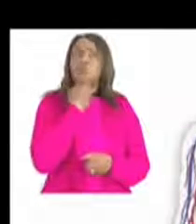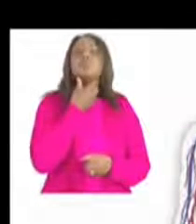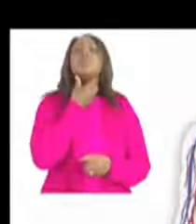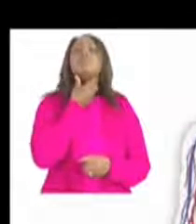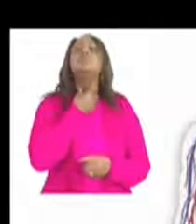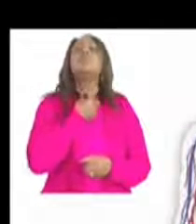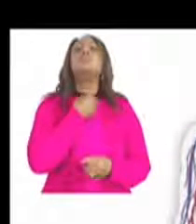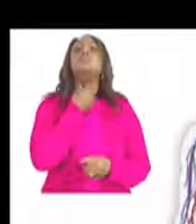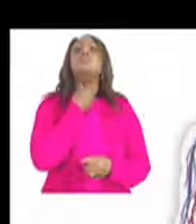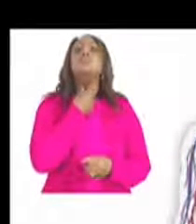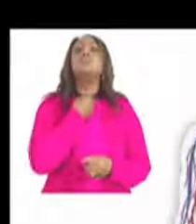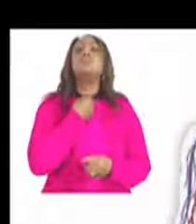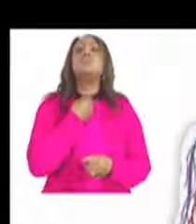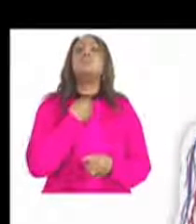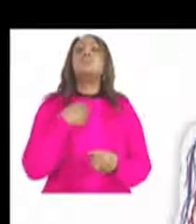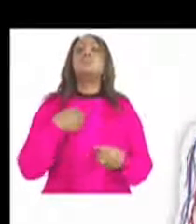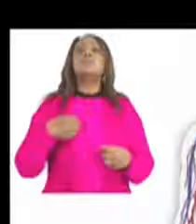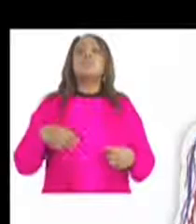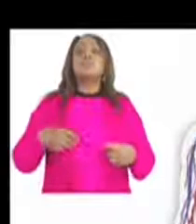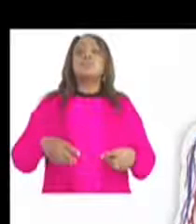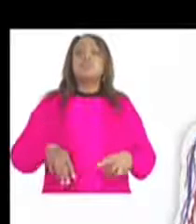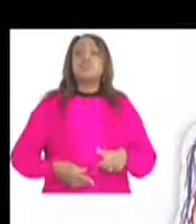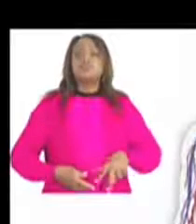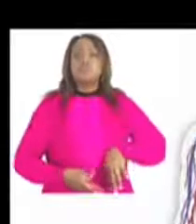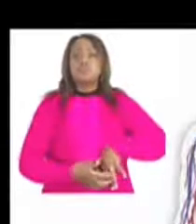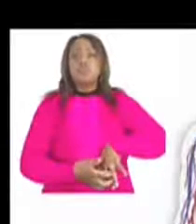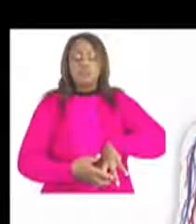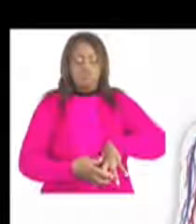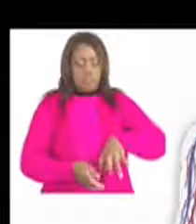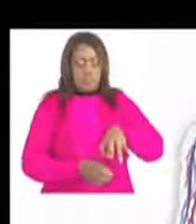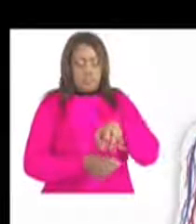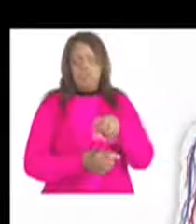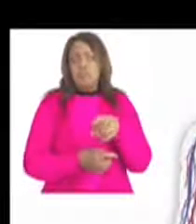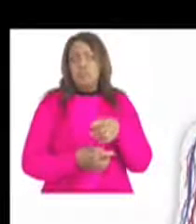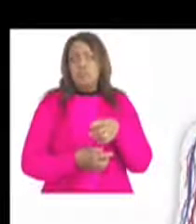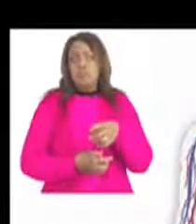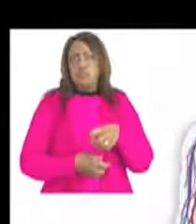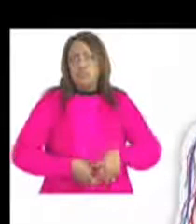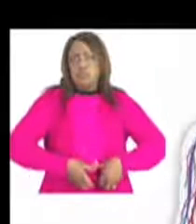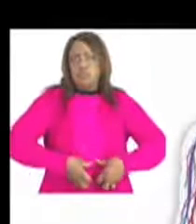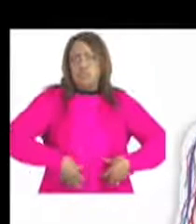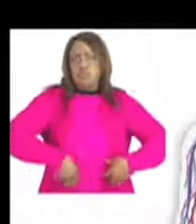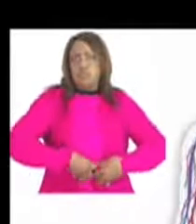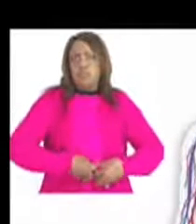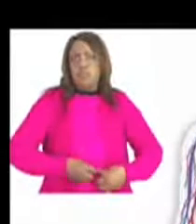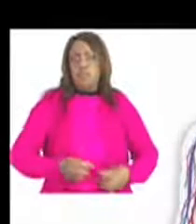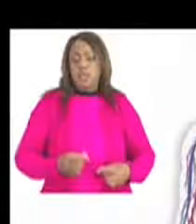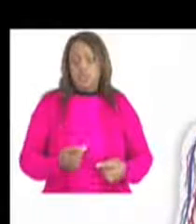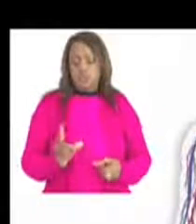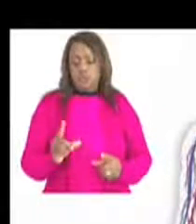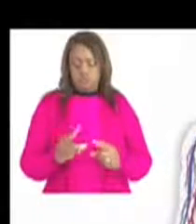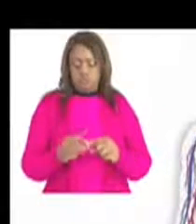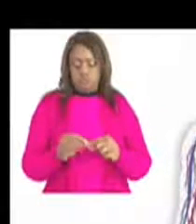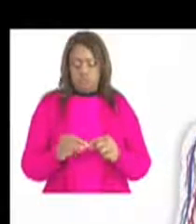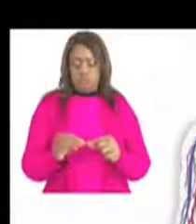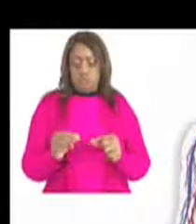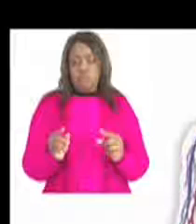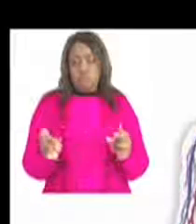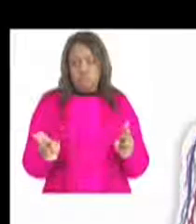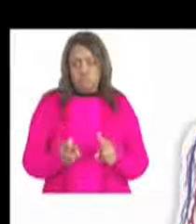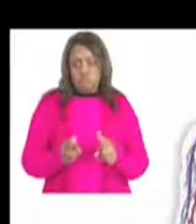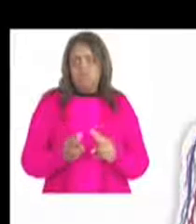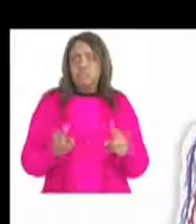esophagus, the liver, the stomach, large intestine, as well as